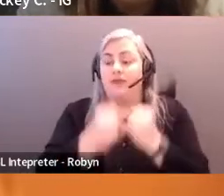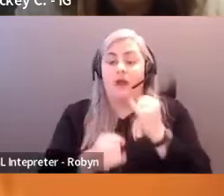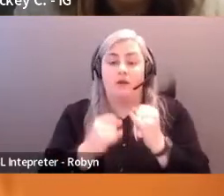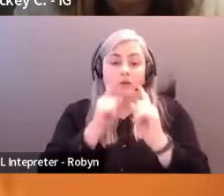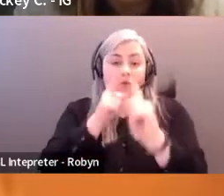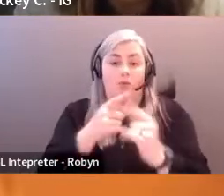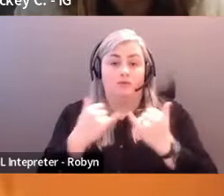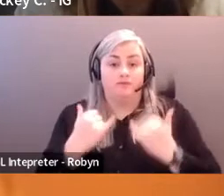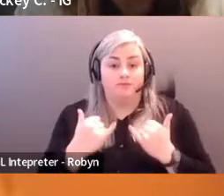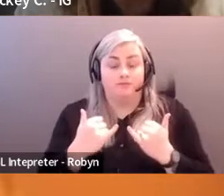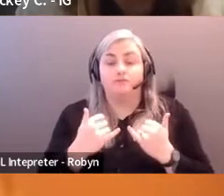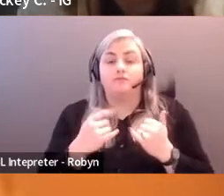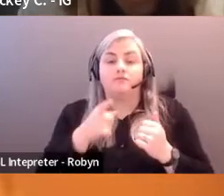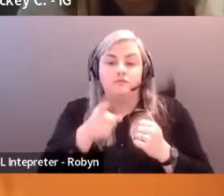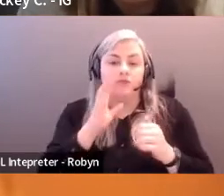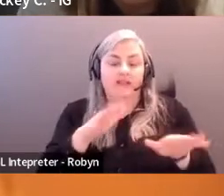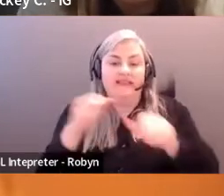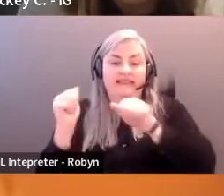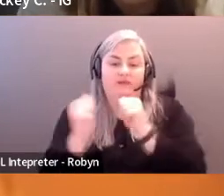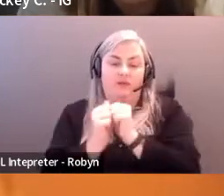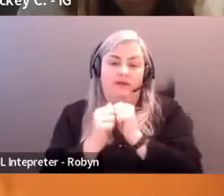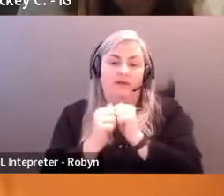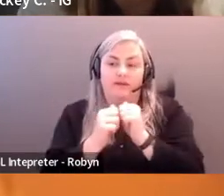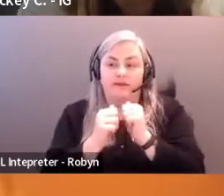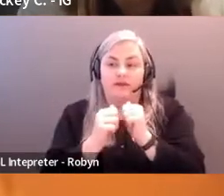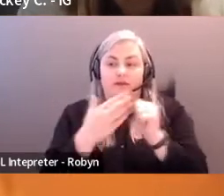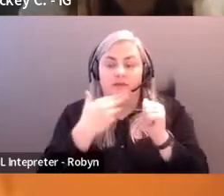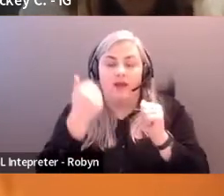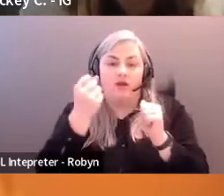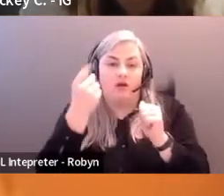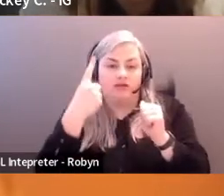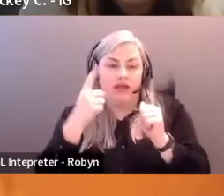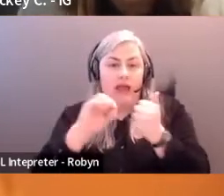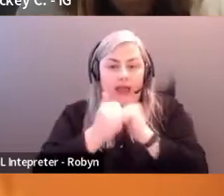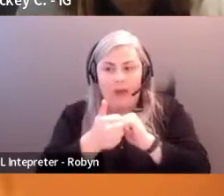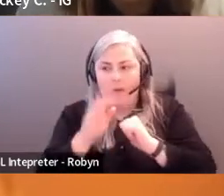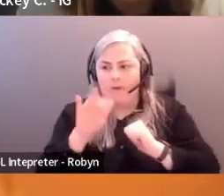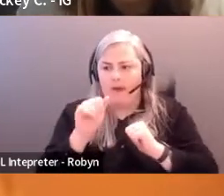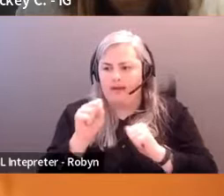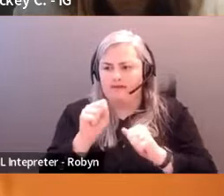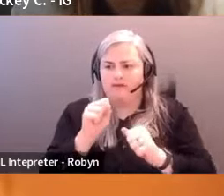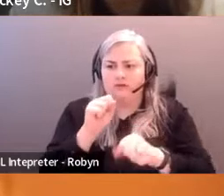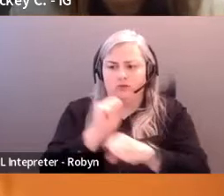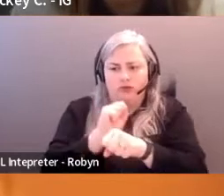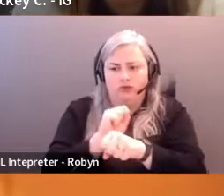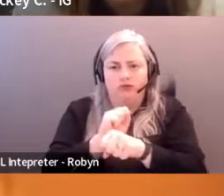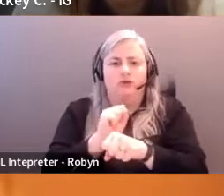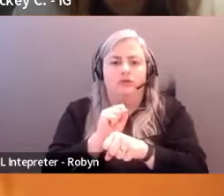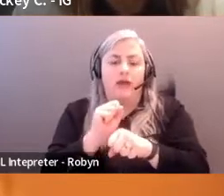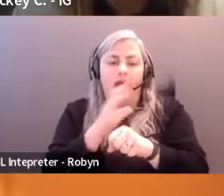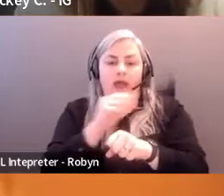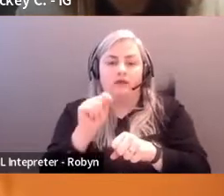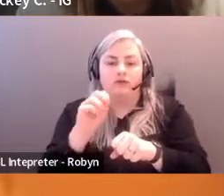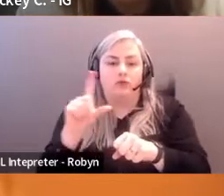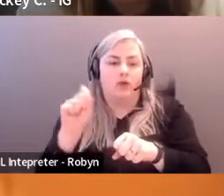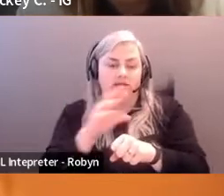today, you will leave here with not only a better understanding of how bias works, but also with some tools and tactics on